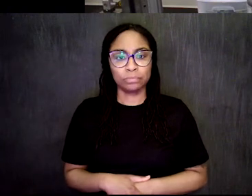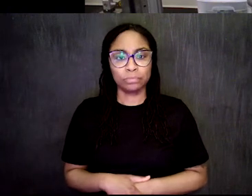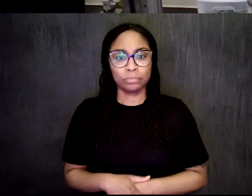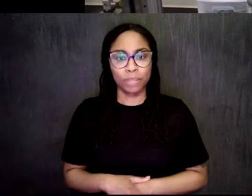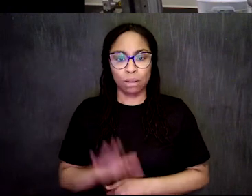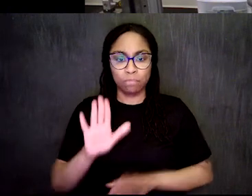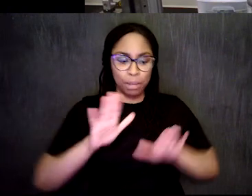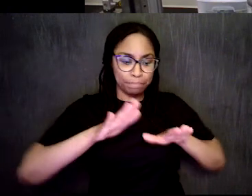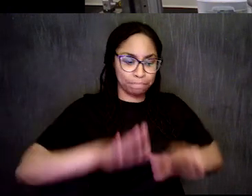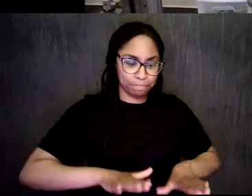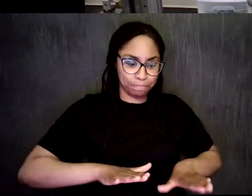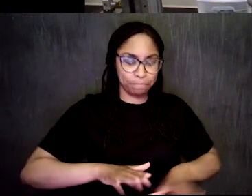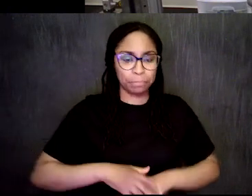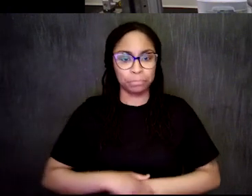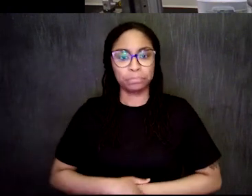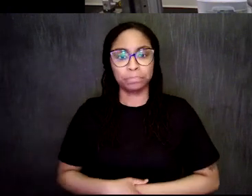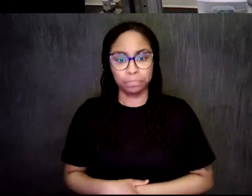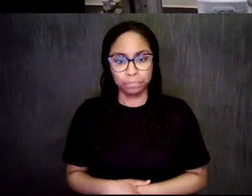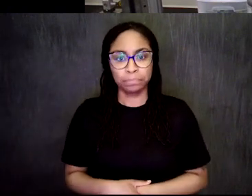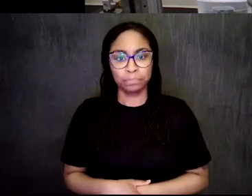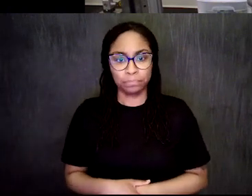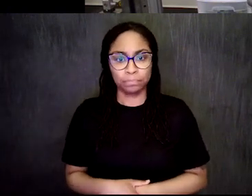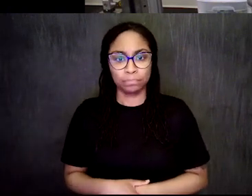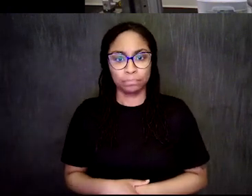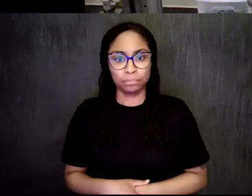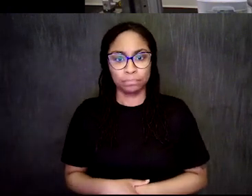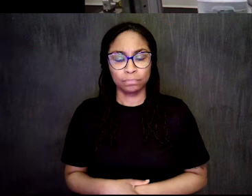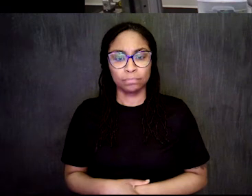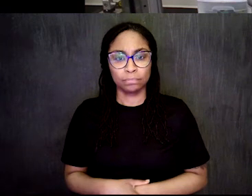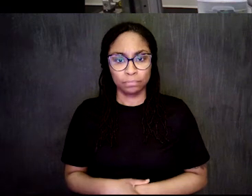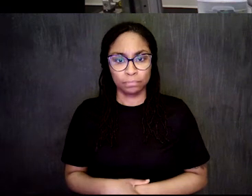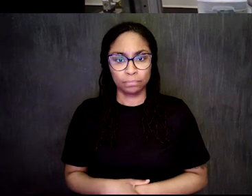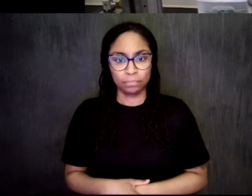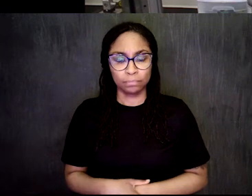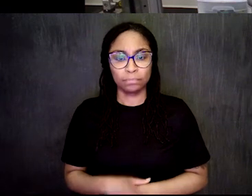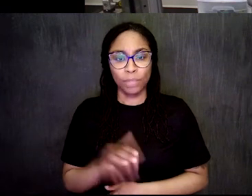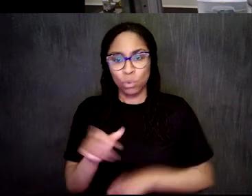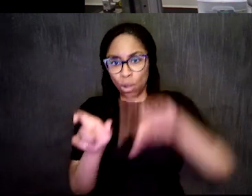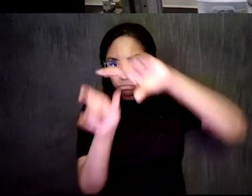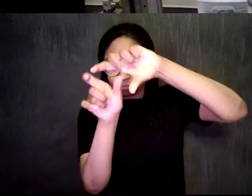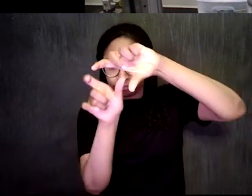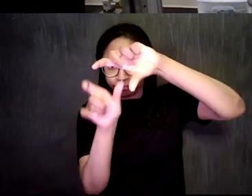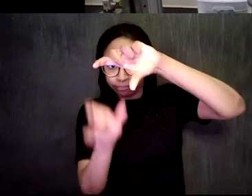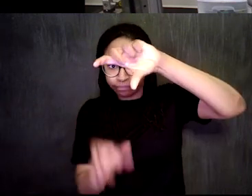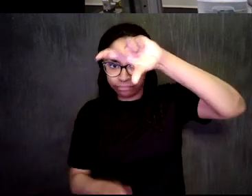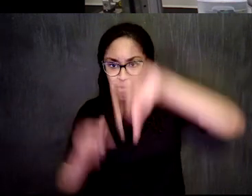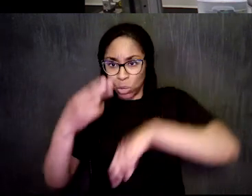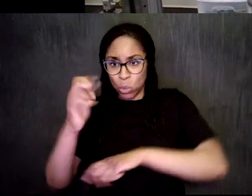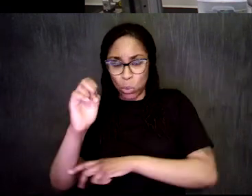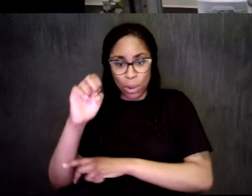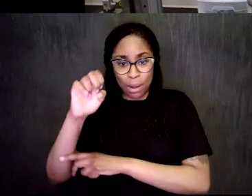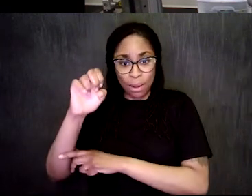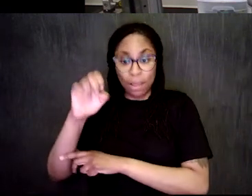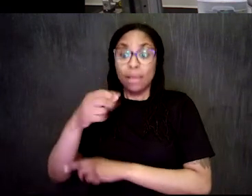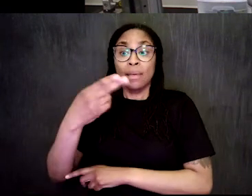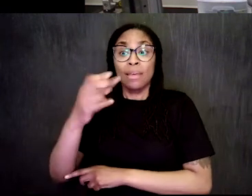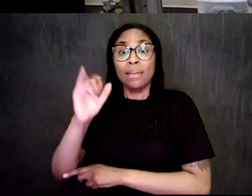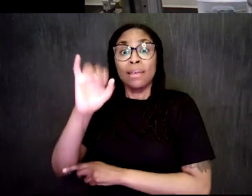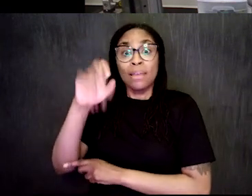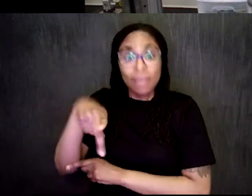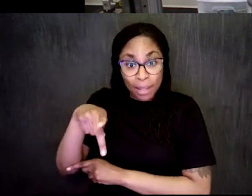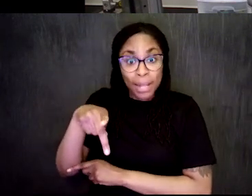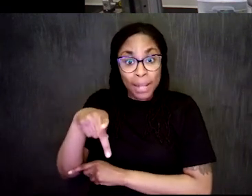down on the mat, and when you're in the quadruped position, try to keep your knees in line with your hip, and